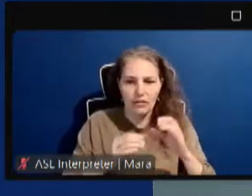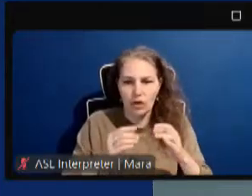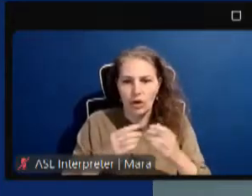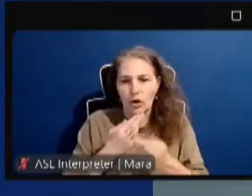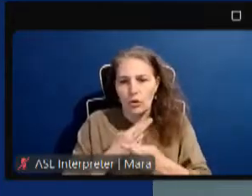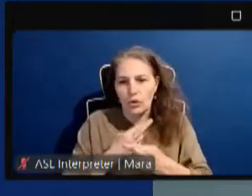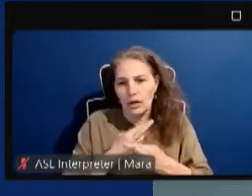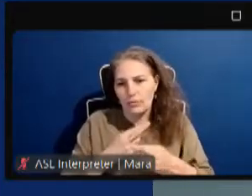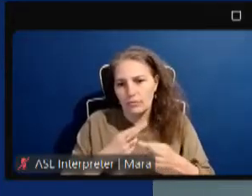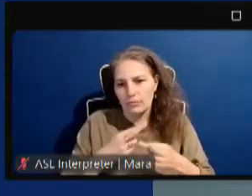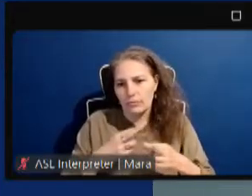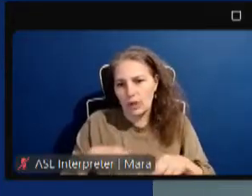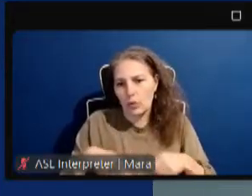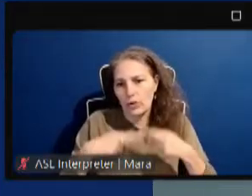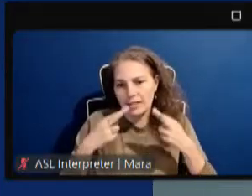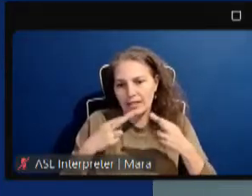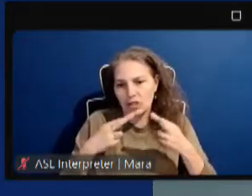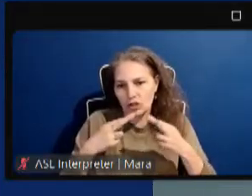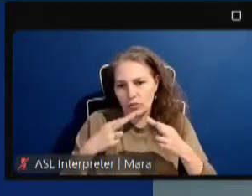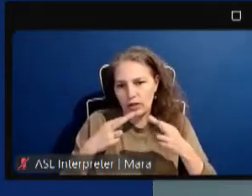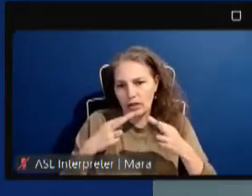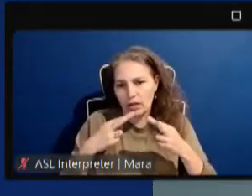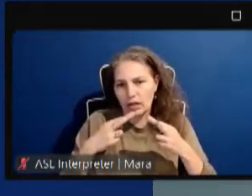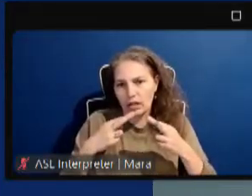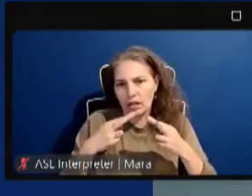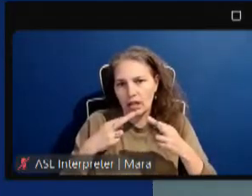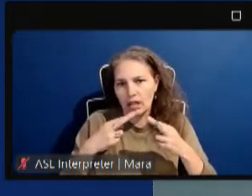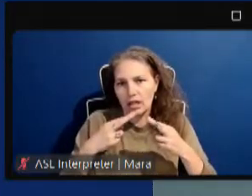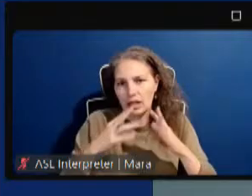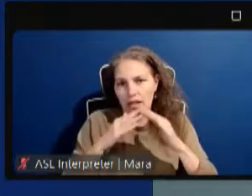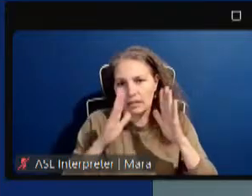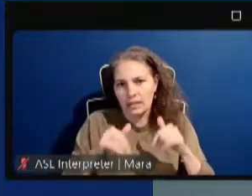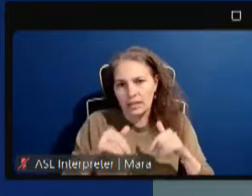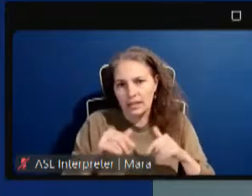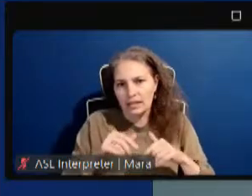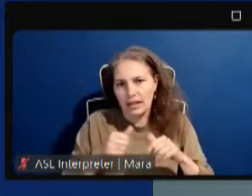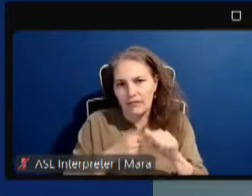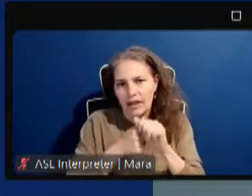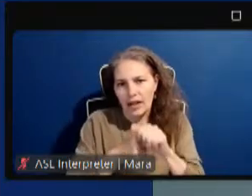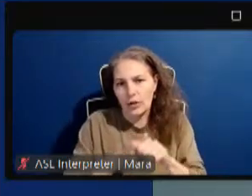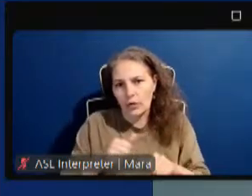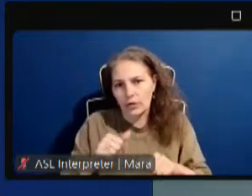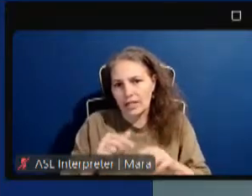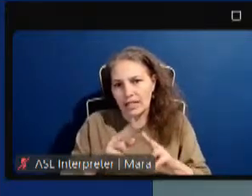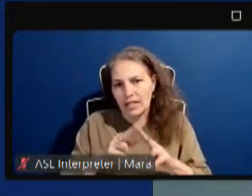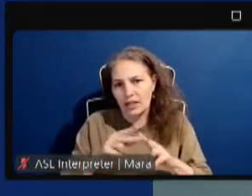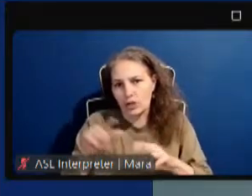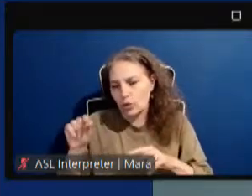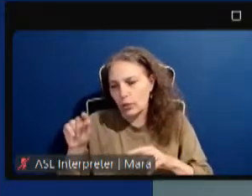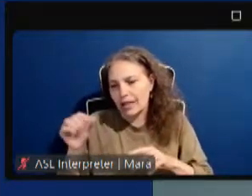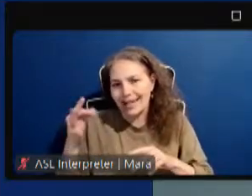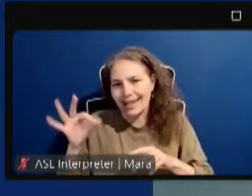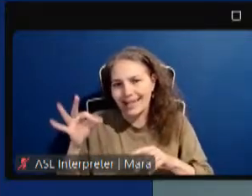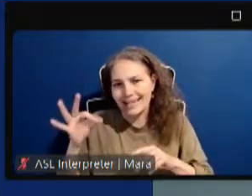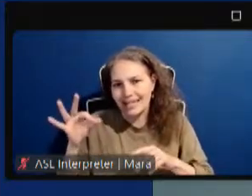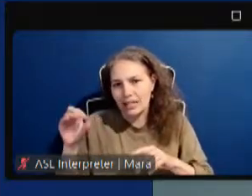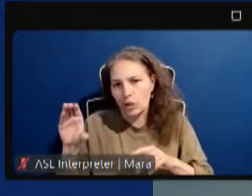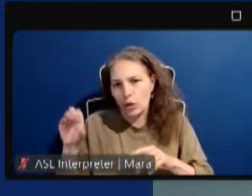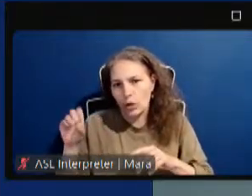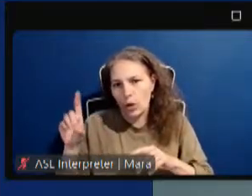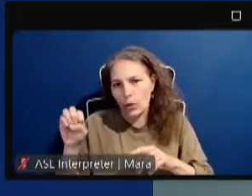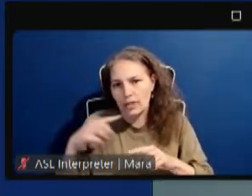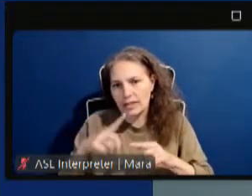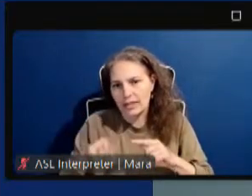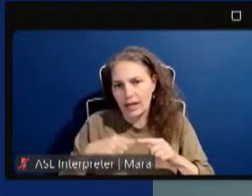originally designed and constructed to either the 2019 code cycle or the subsequent one, we can't